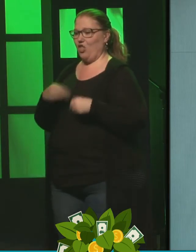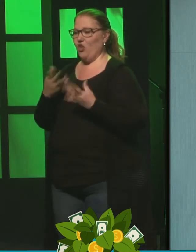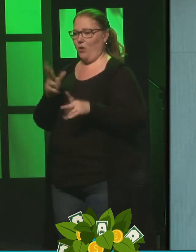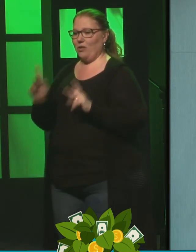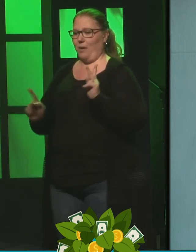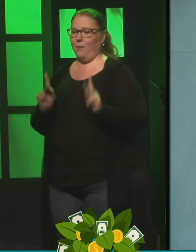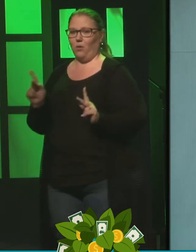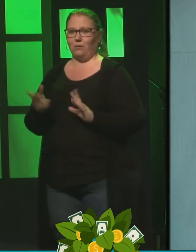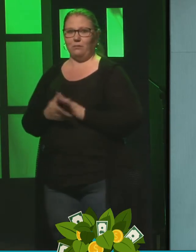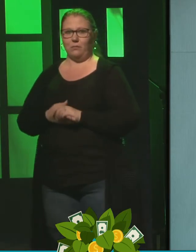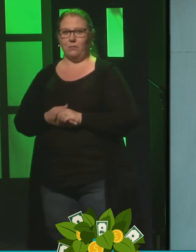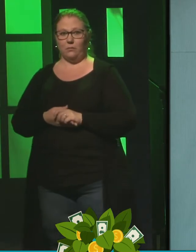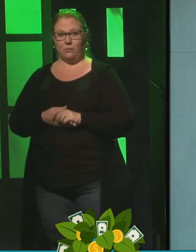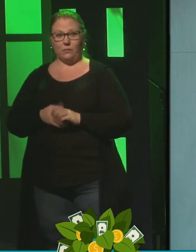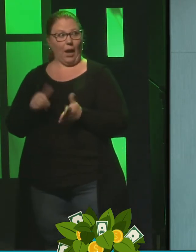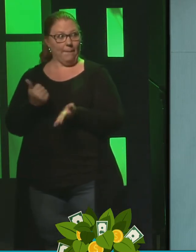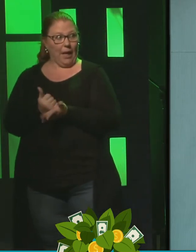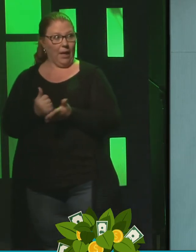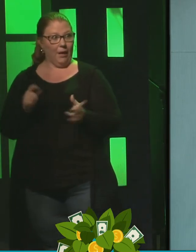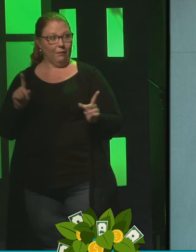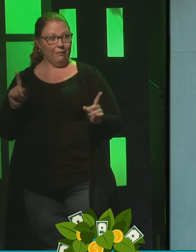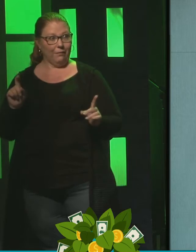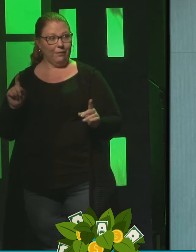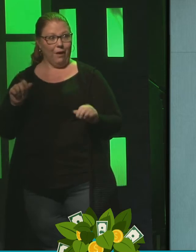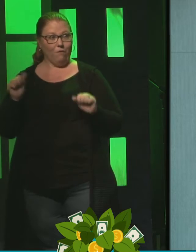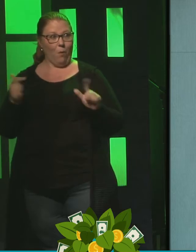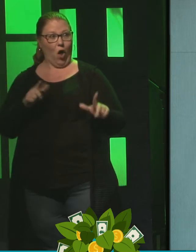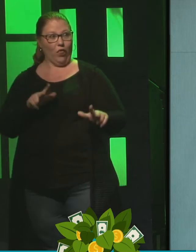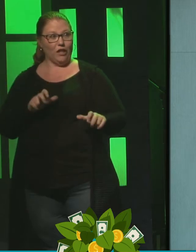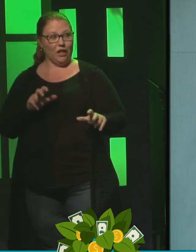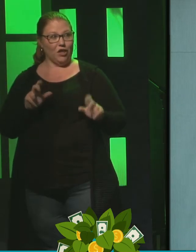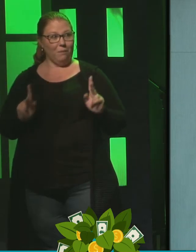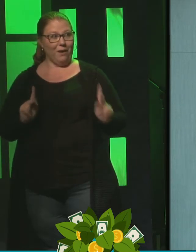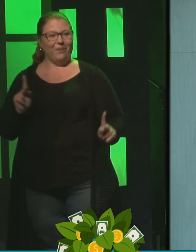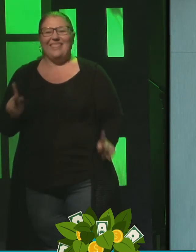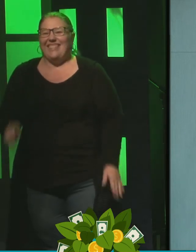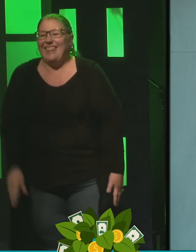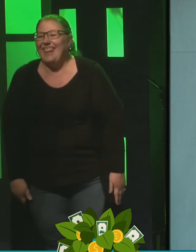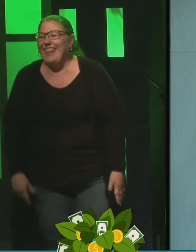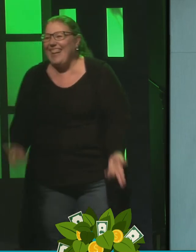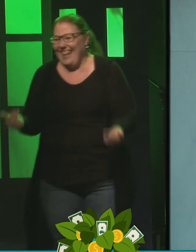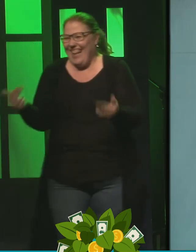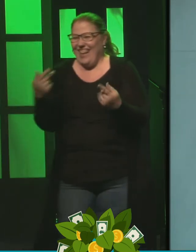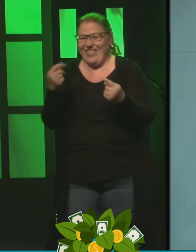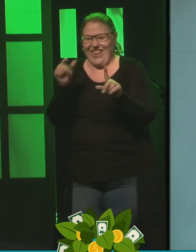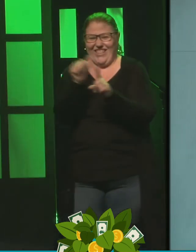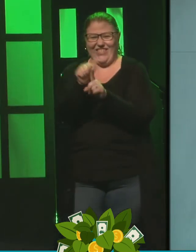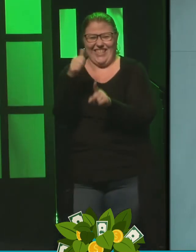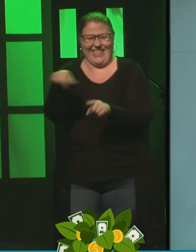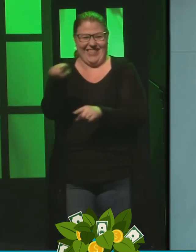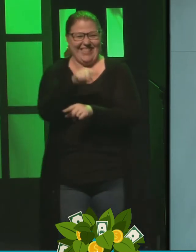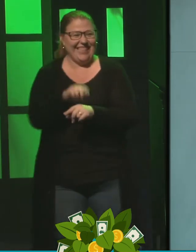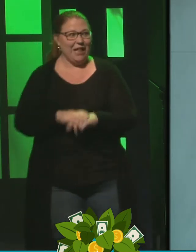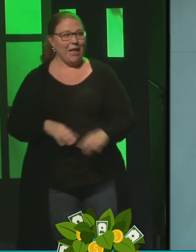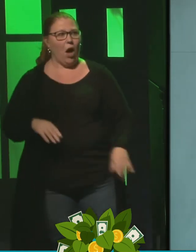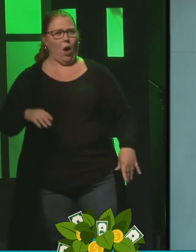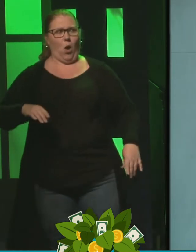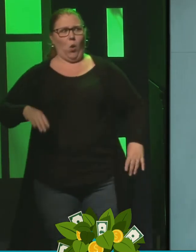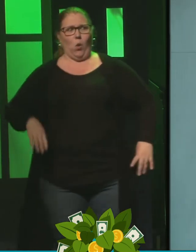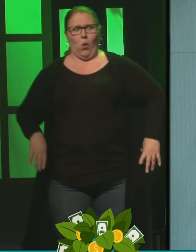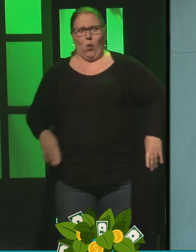people. Can I get an amen from all the stingy people? I was trying to trick you. Some of you are like, yeah,